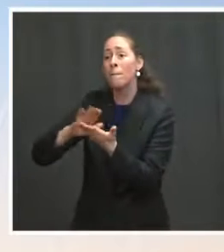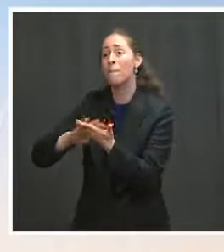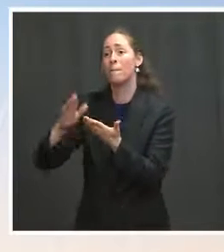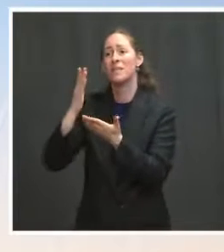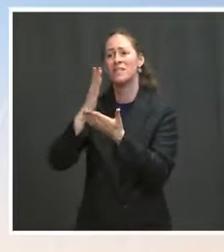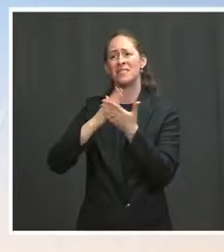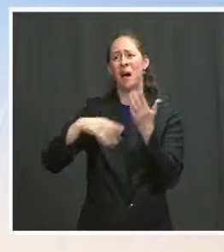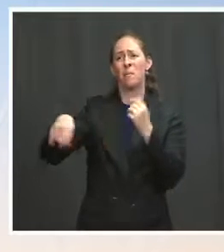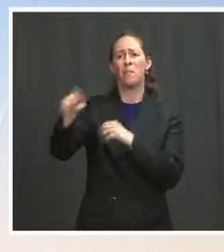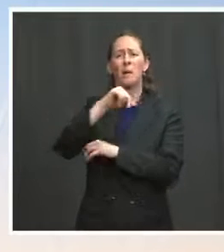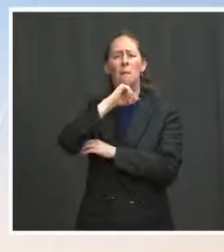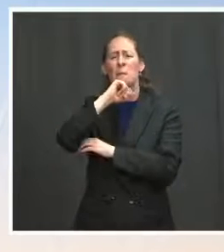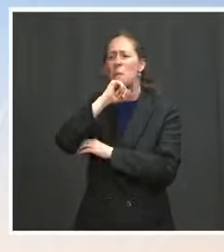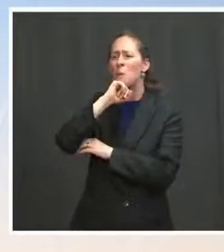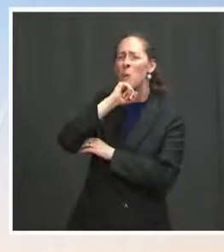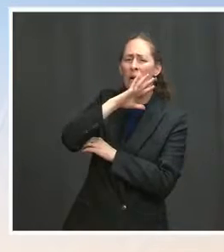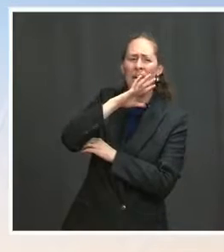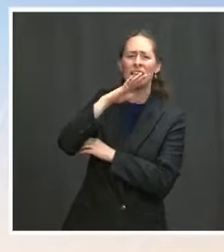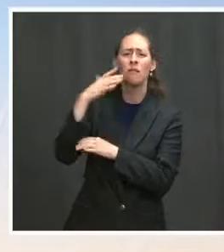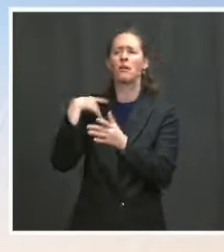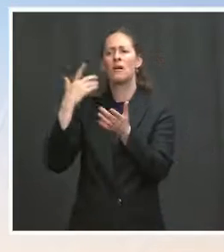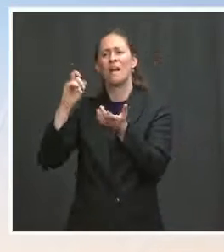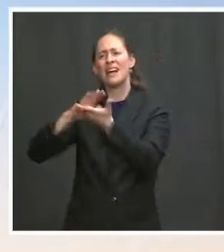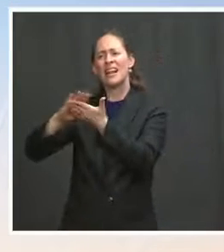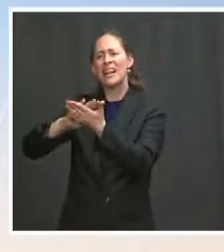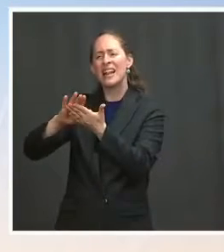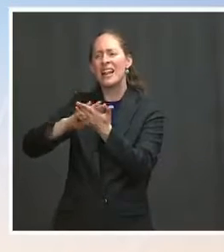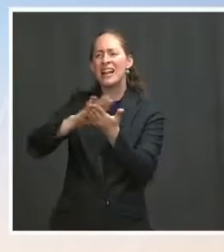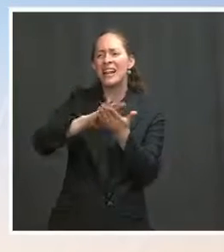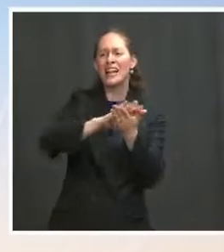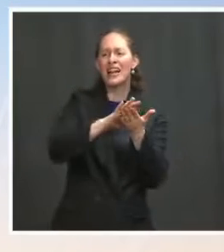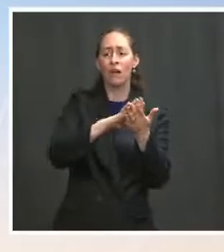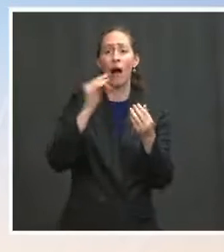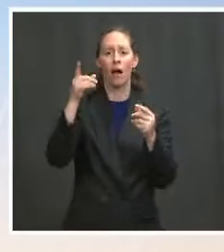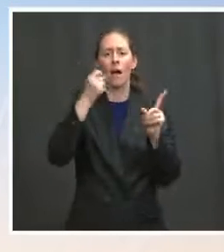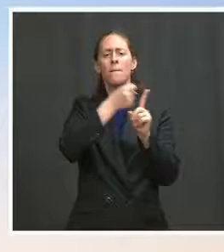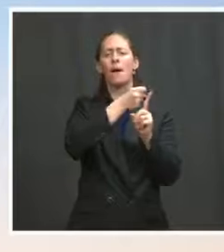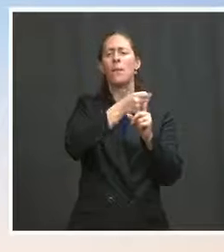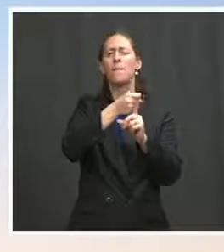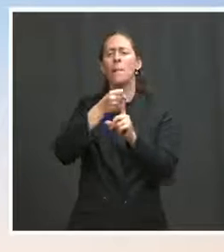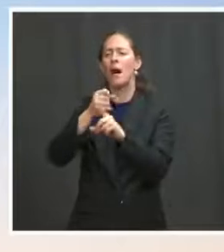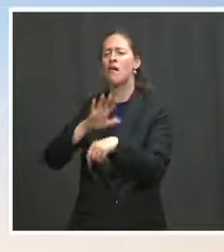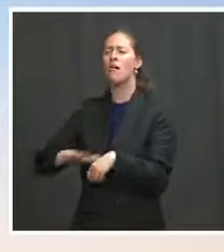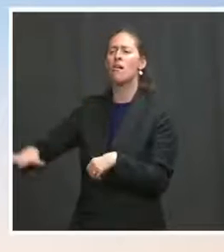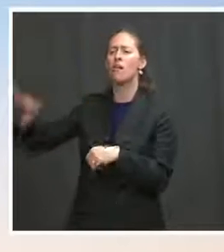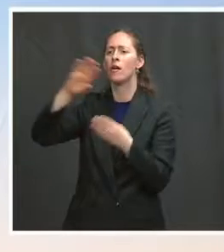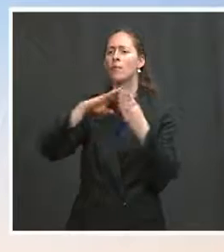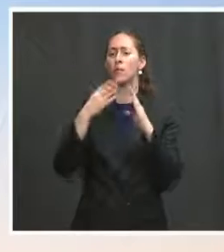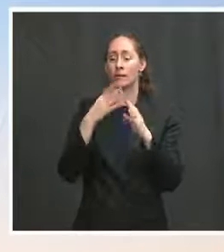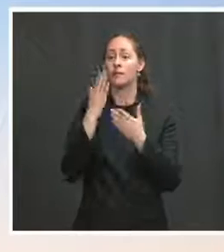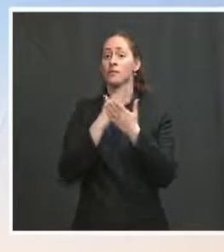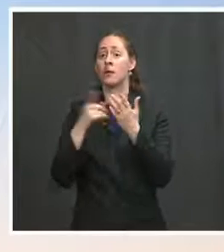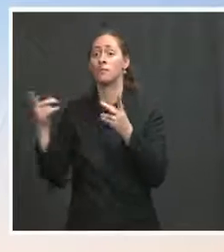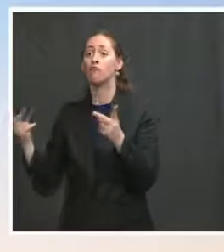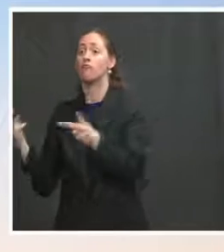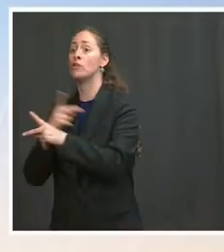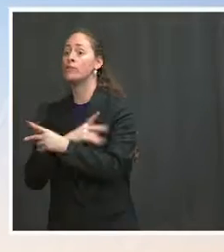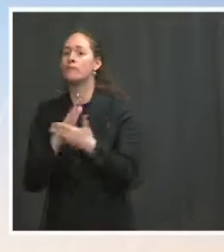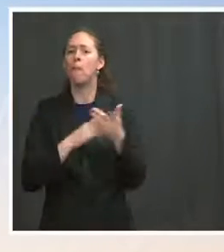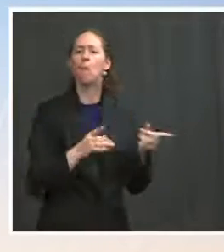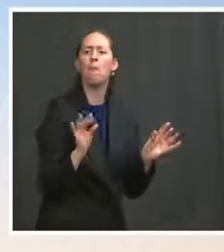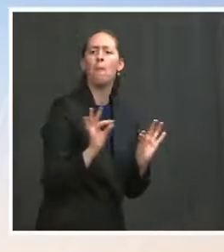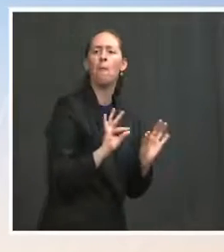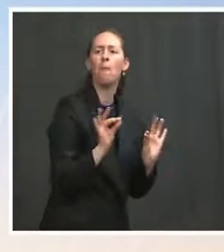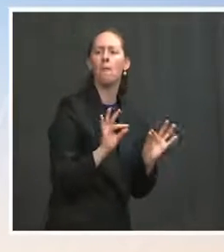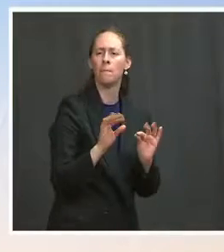country, something that is impacting a lot of communities proportionally more than others. So that is, I would have to check and sort of what that means for the